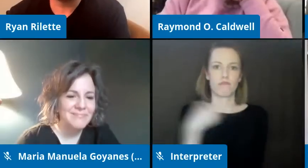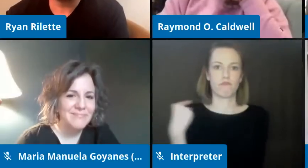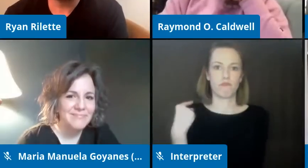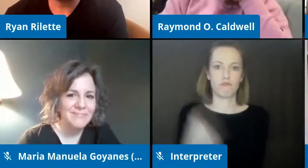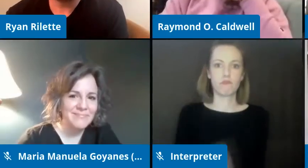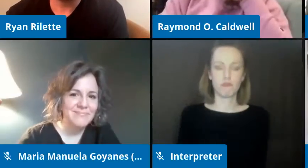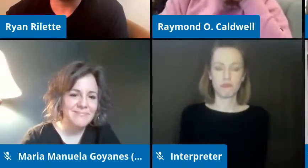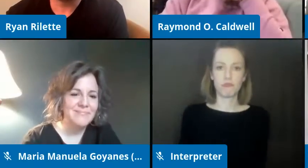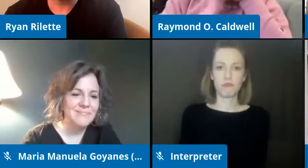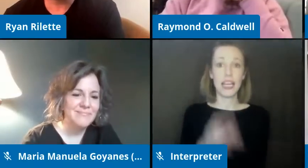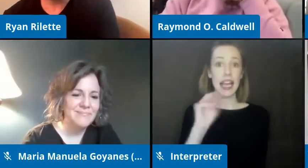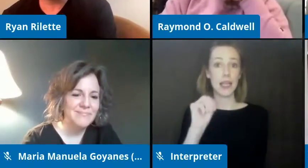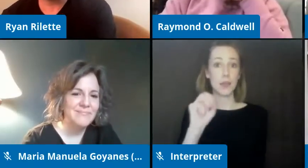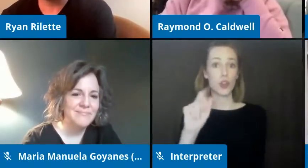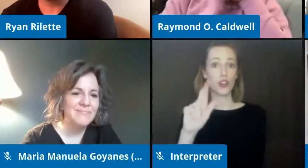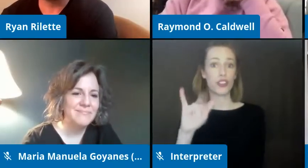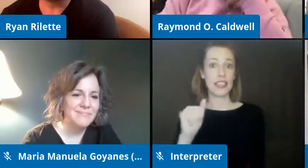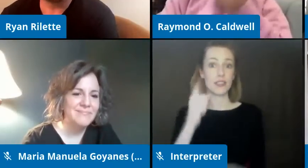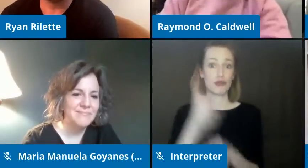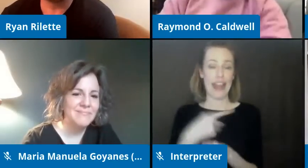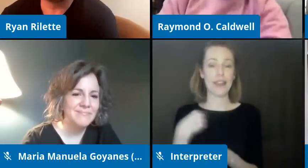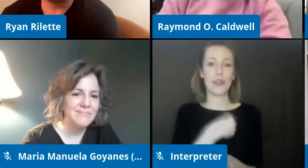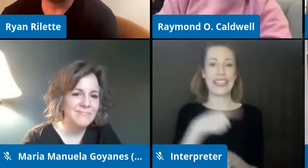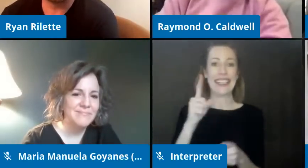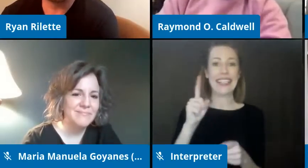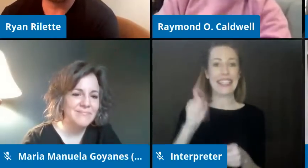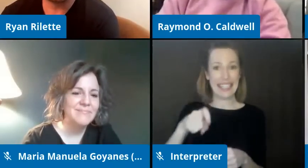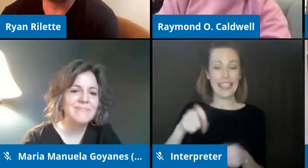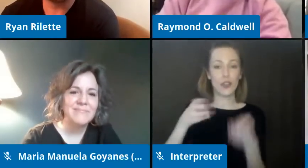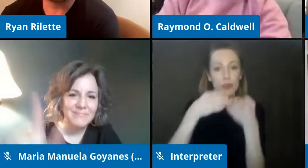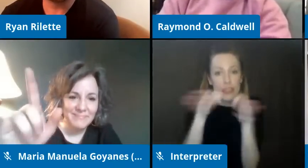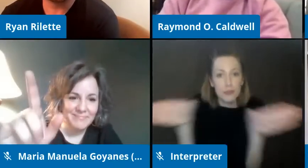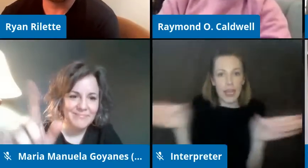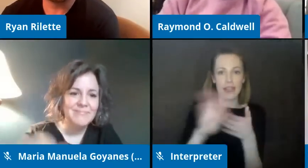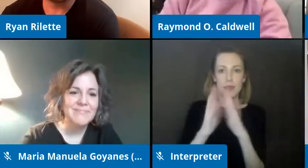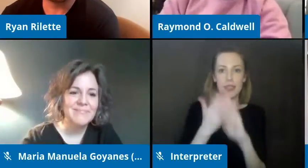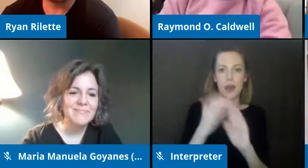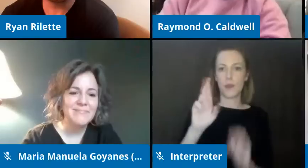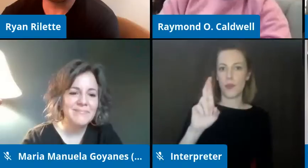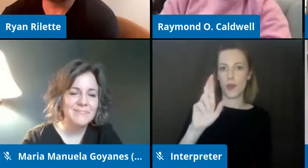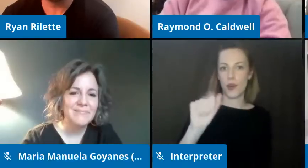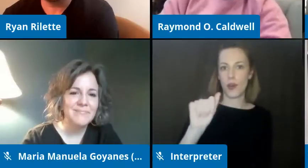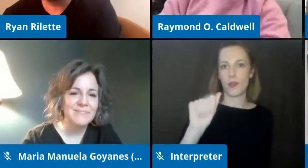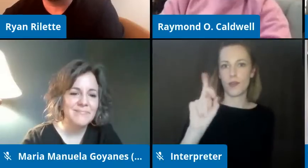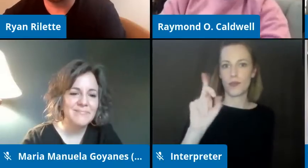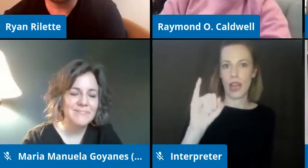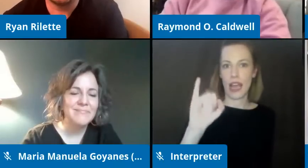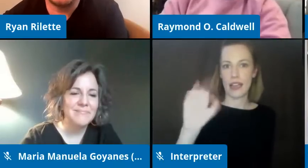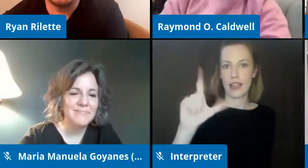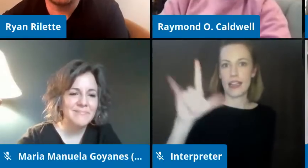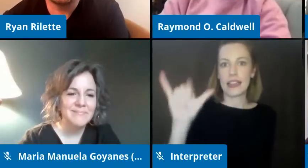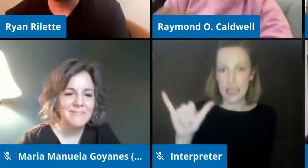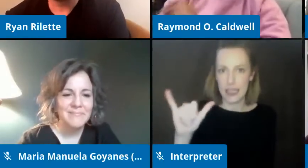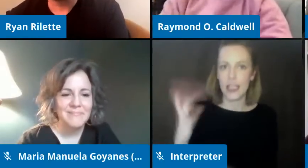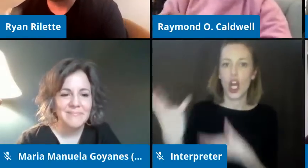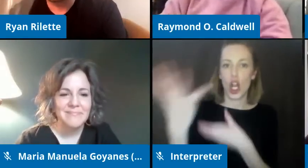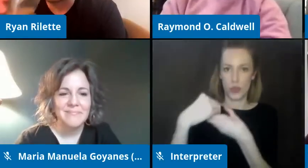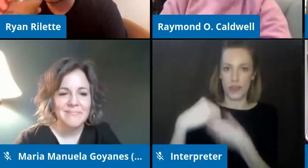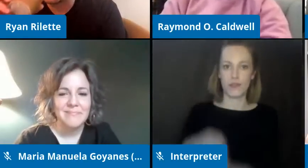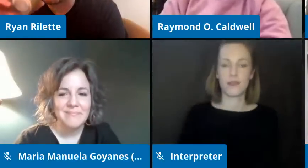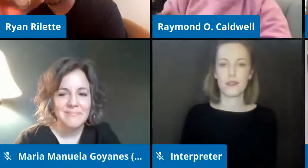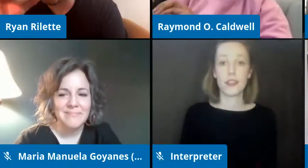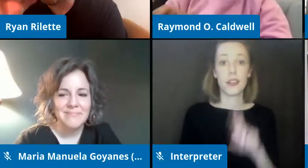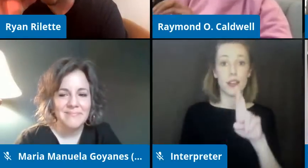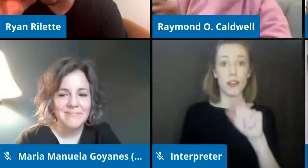radically inclusive in this moment. I mean, I love that. And I will say to that point, you know, I've been